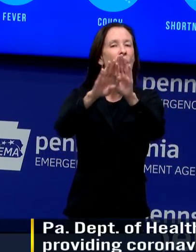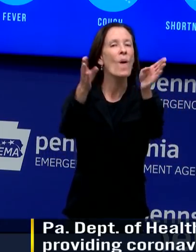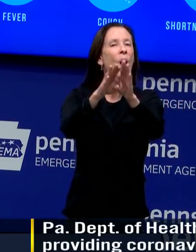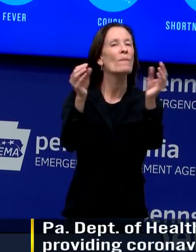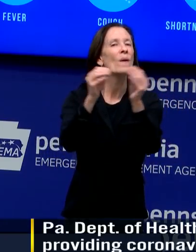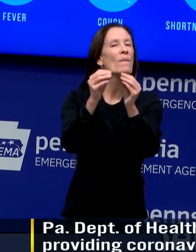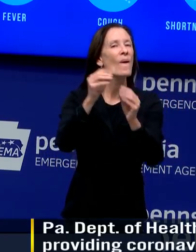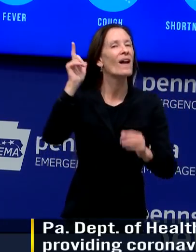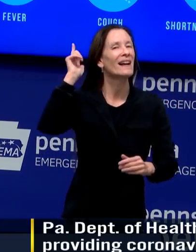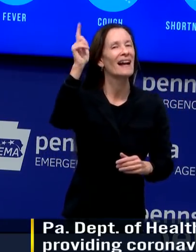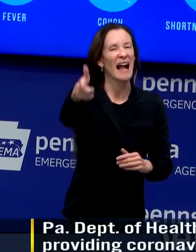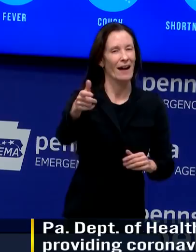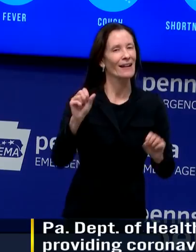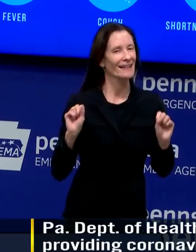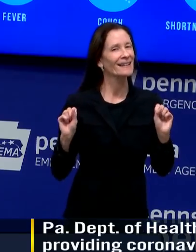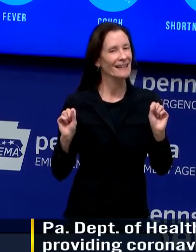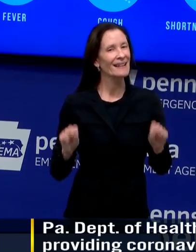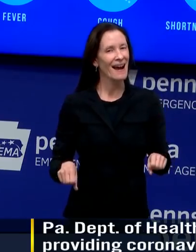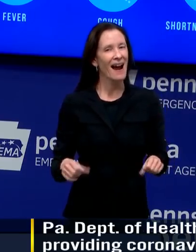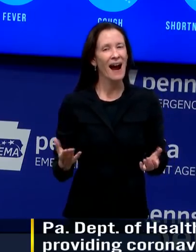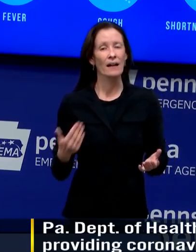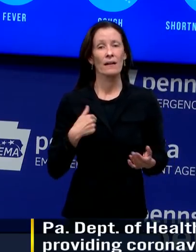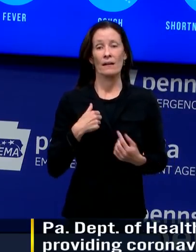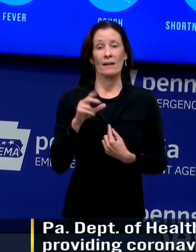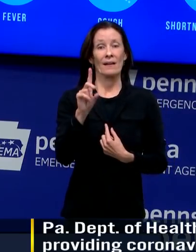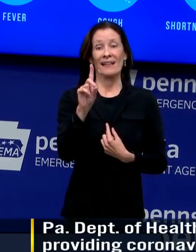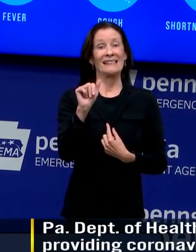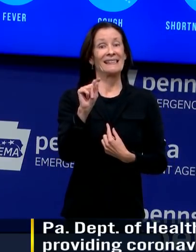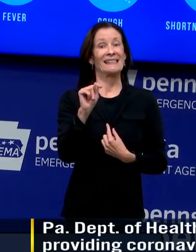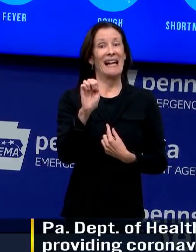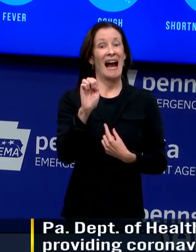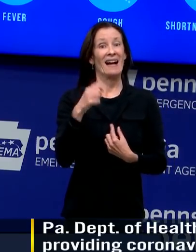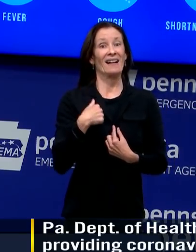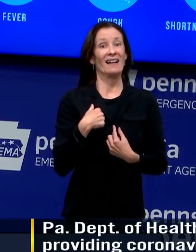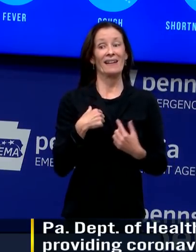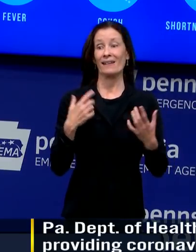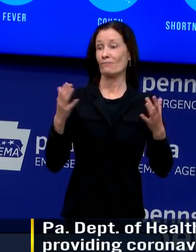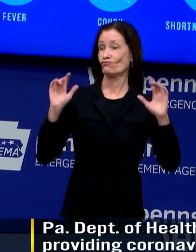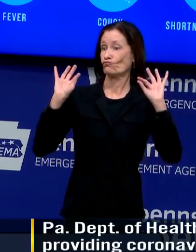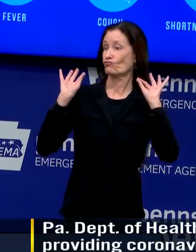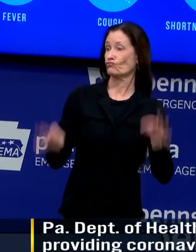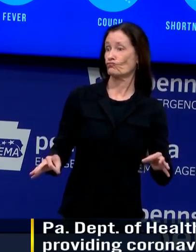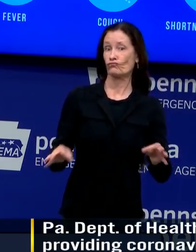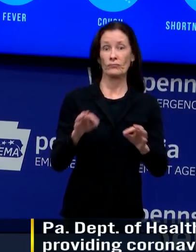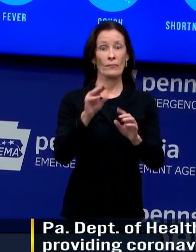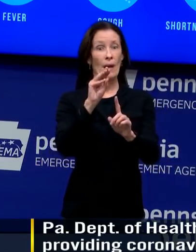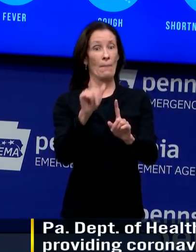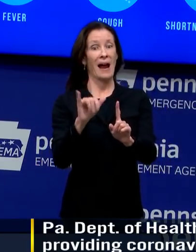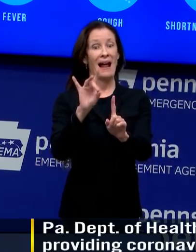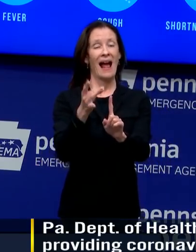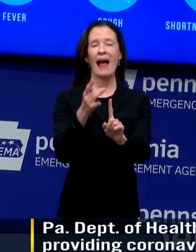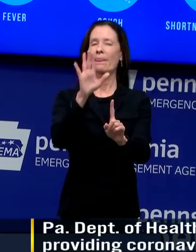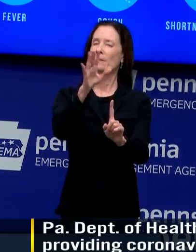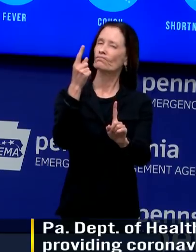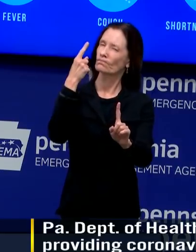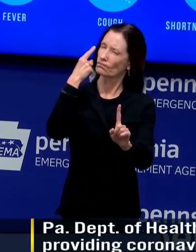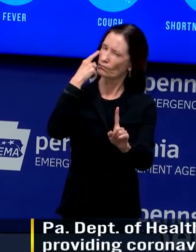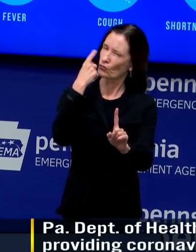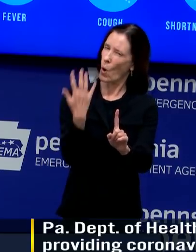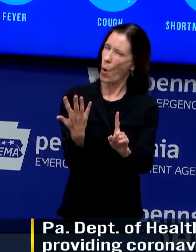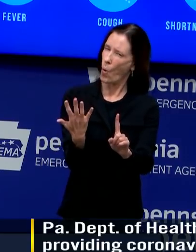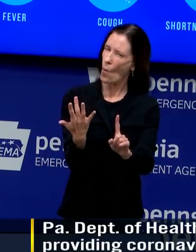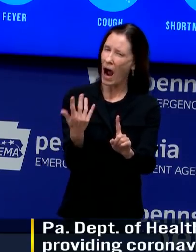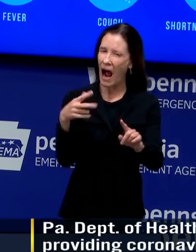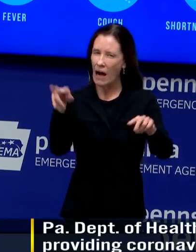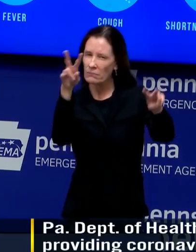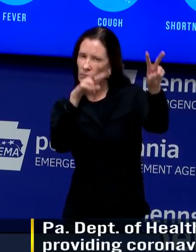back due to new cases. Or we might reopen some areas or some businesses only to have them close again if the virus begins